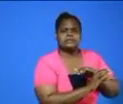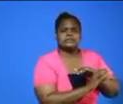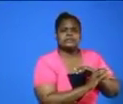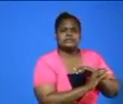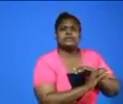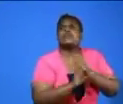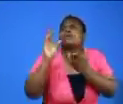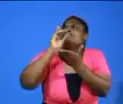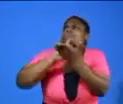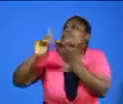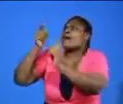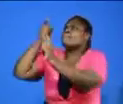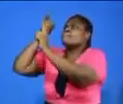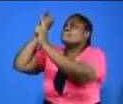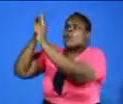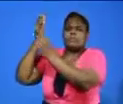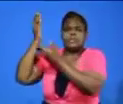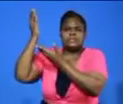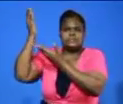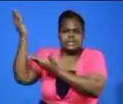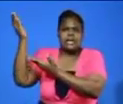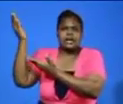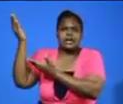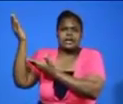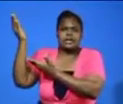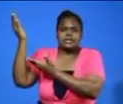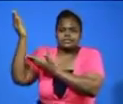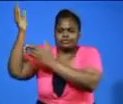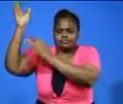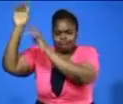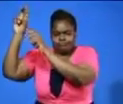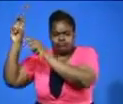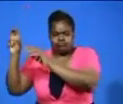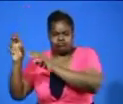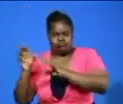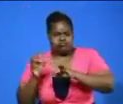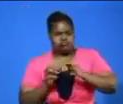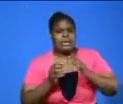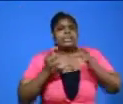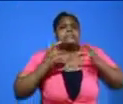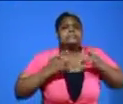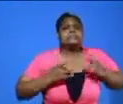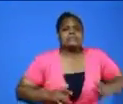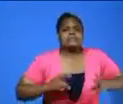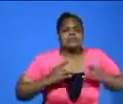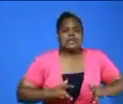of divine purpose to the cave of human depression.